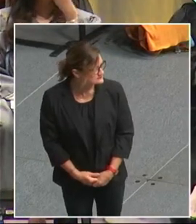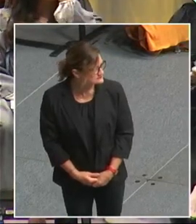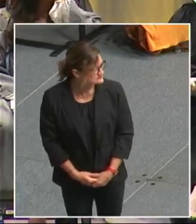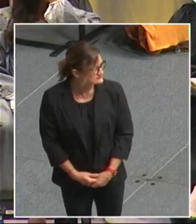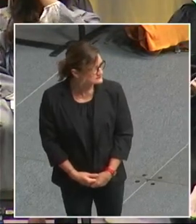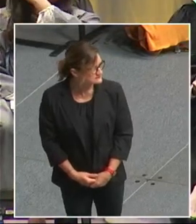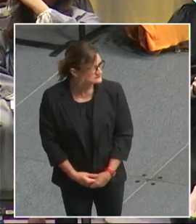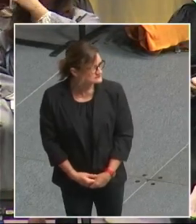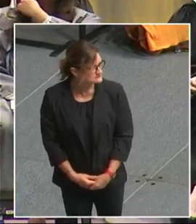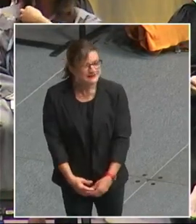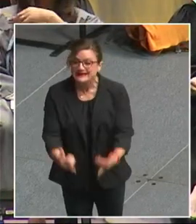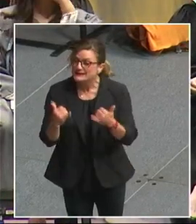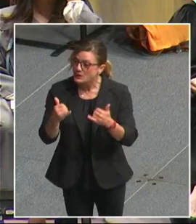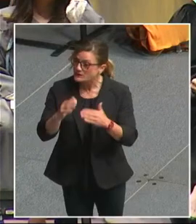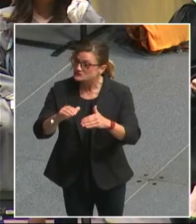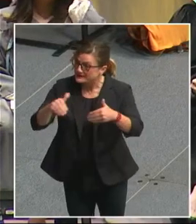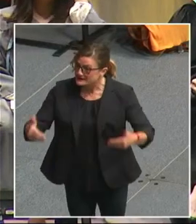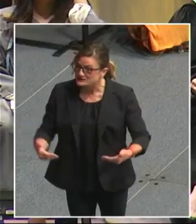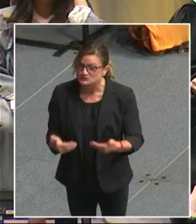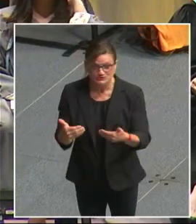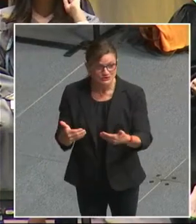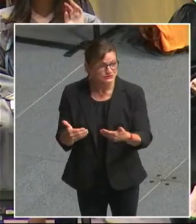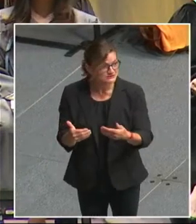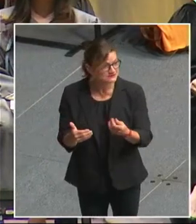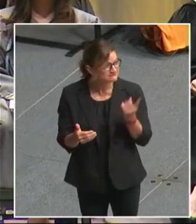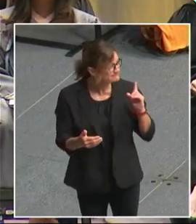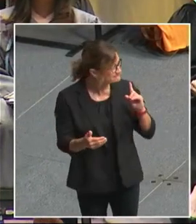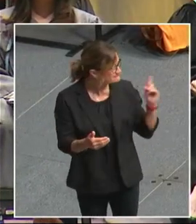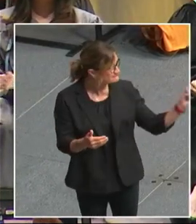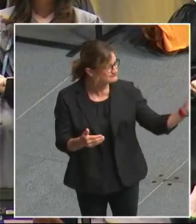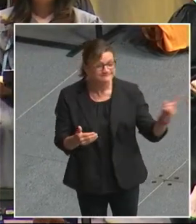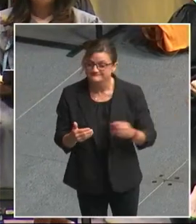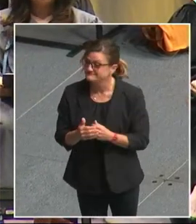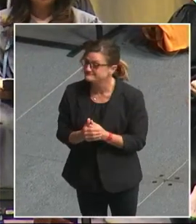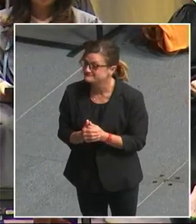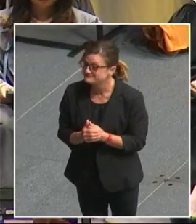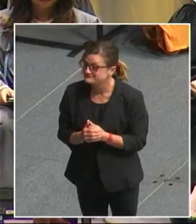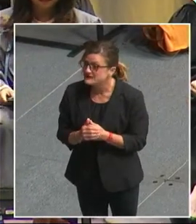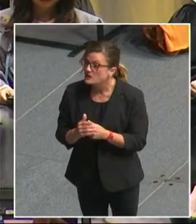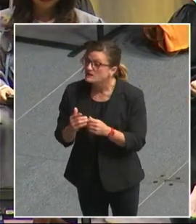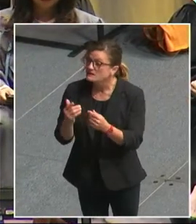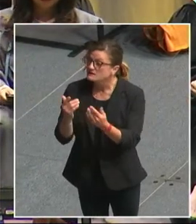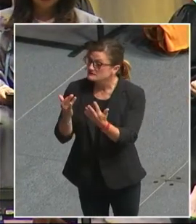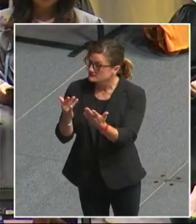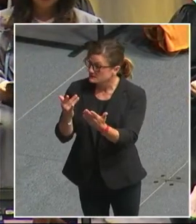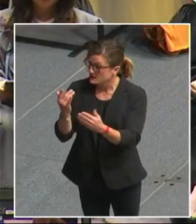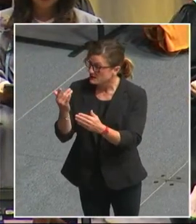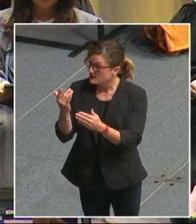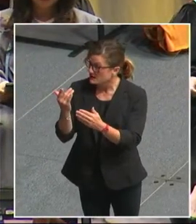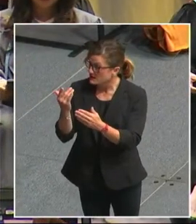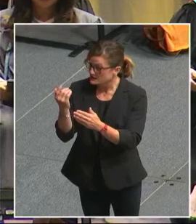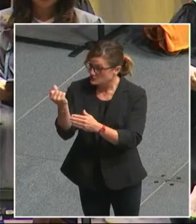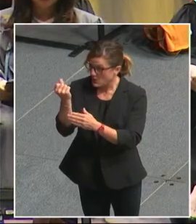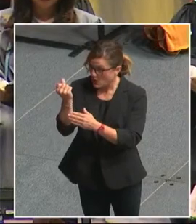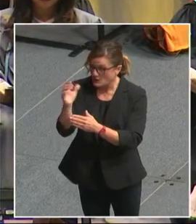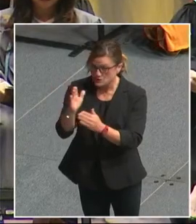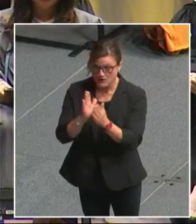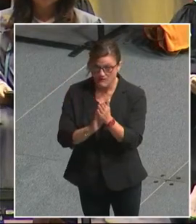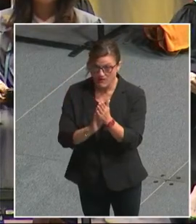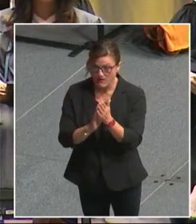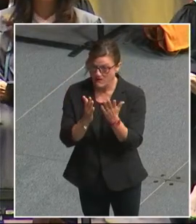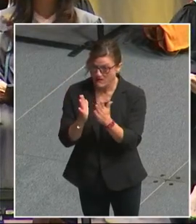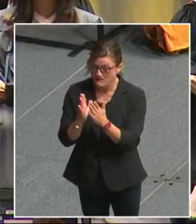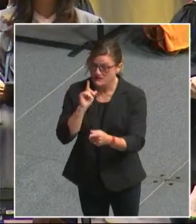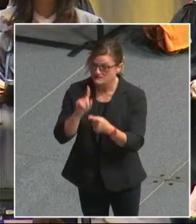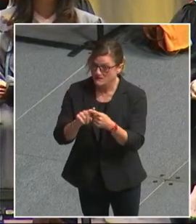So let me introduce those seated on the stage behind me. Please hold your applause until all have been introduced.